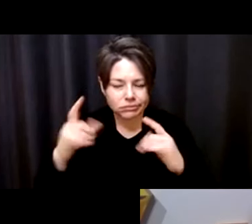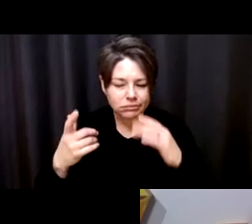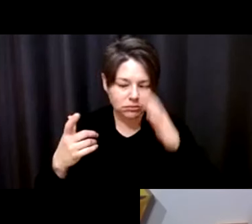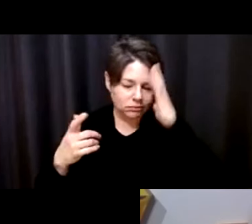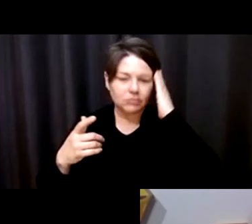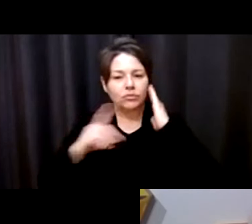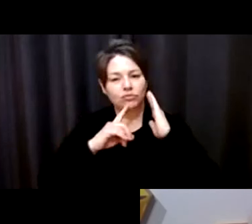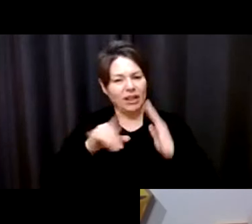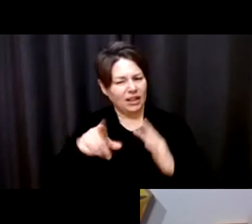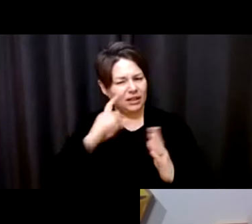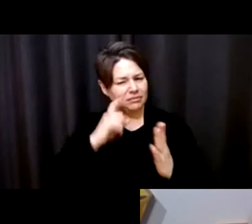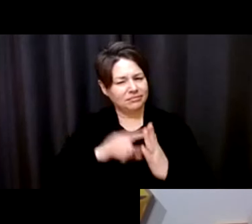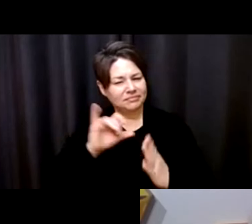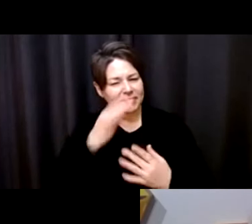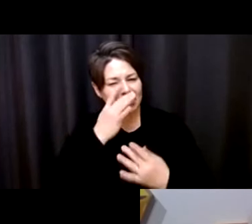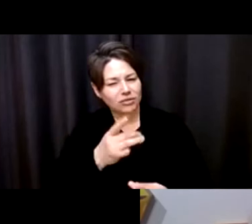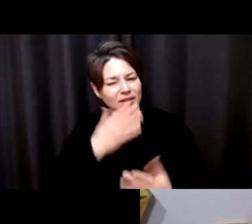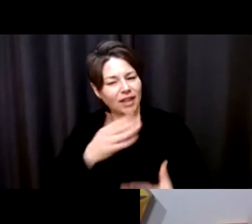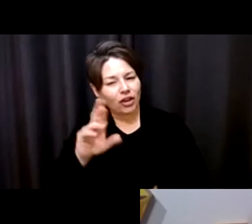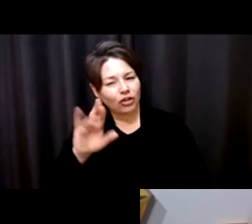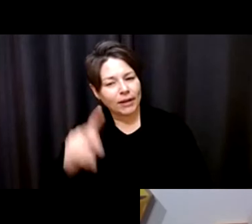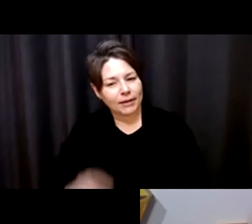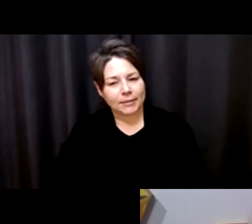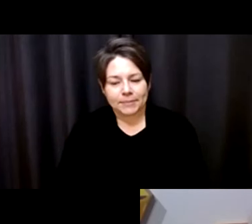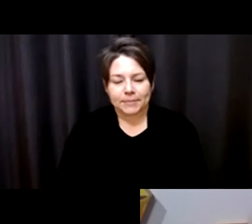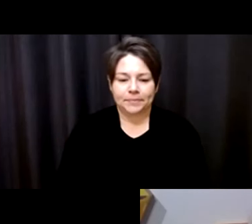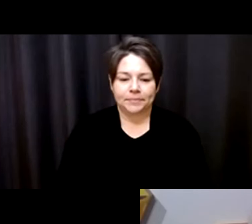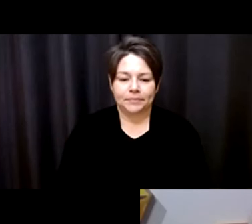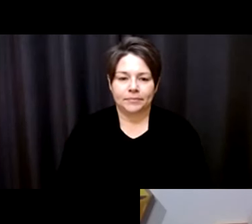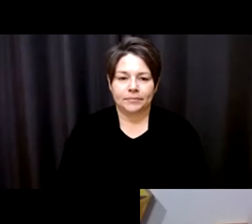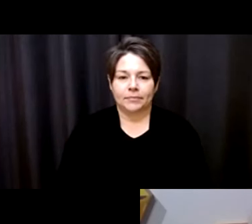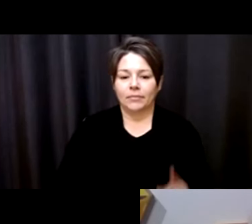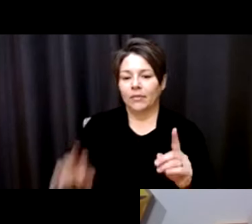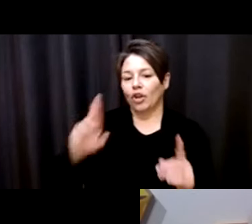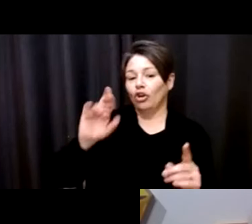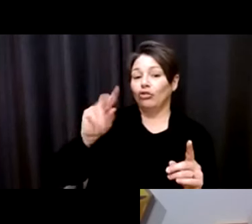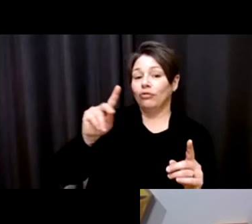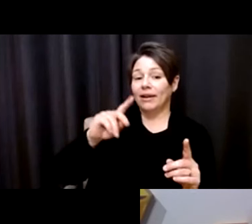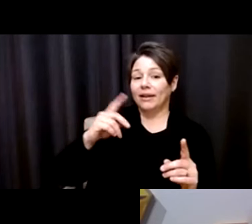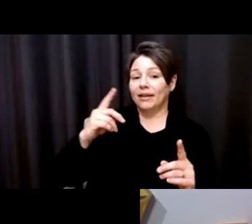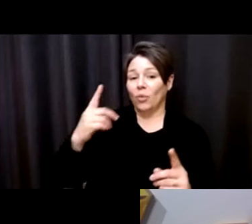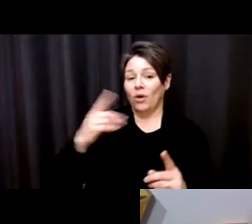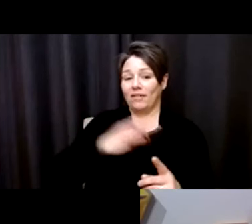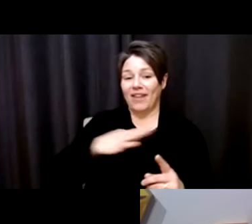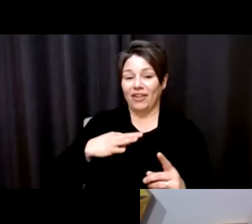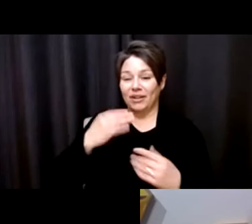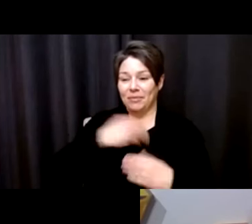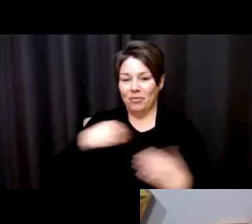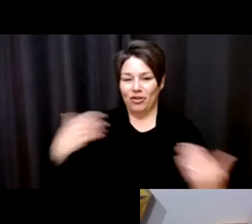that's really observant, Rick, so thank you. Rick is one of our photography faculty here on campus.